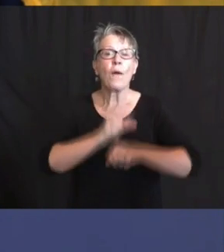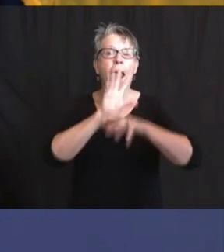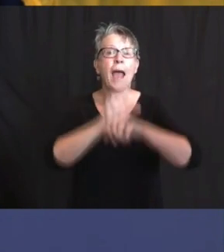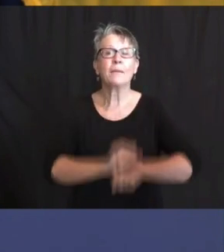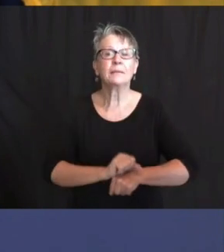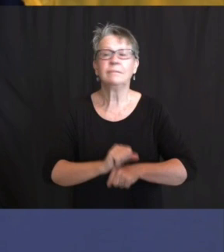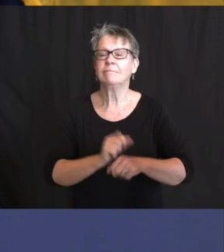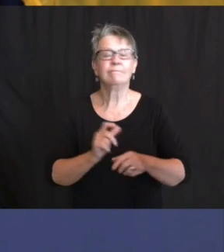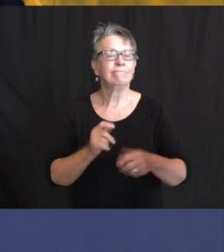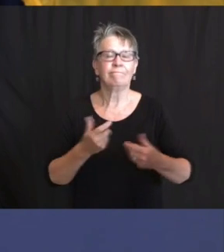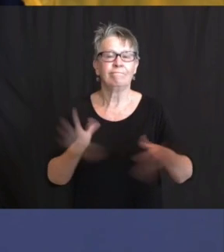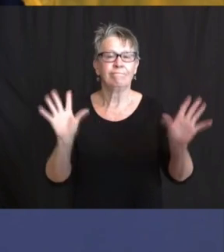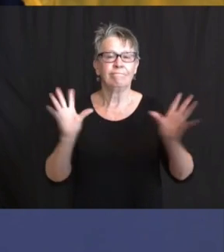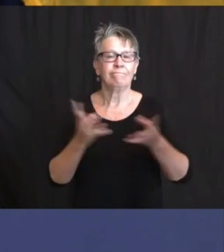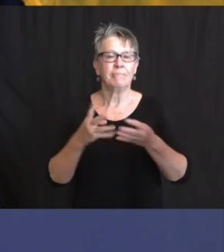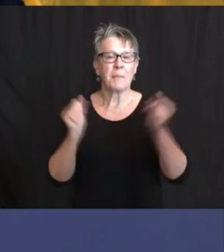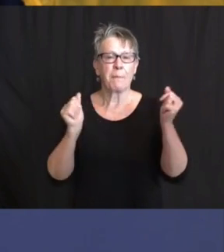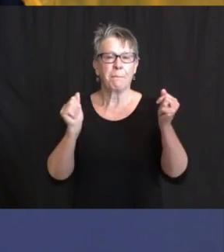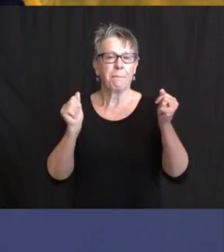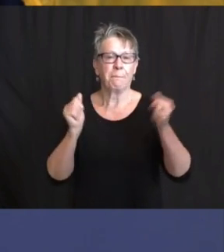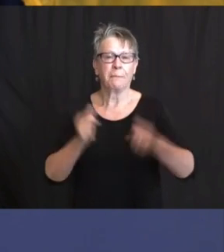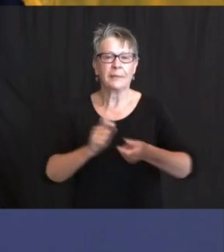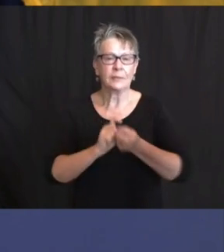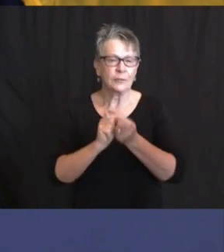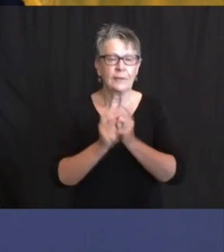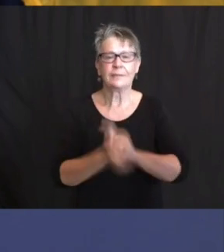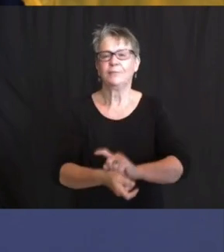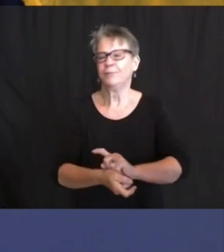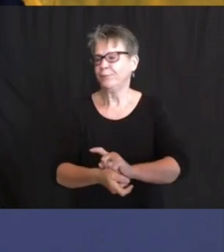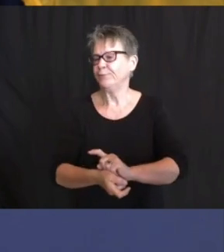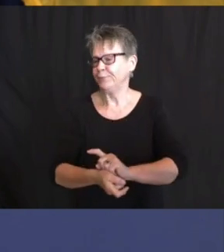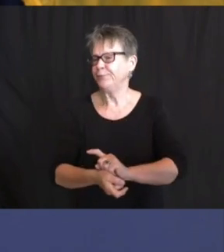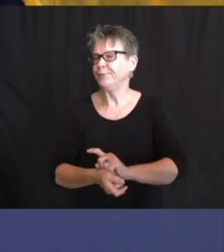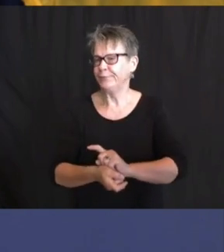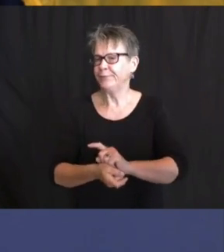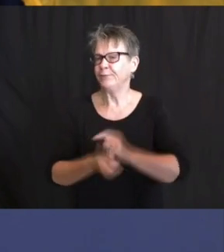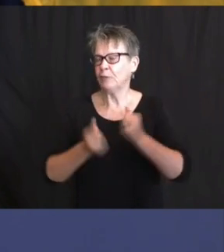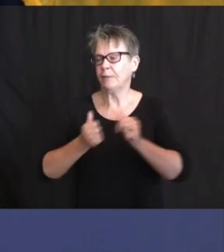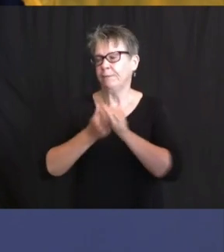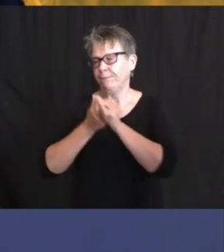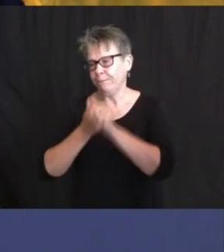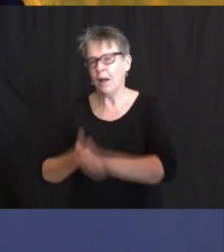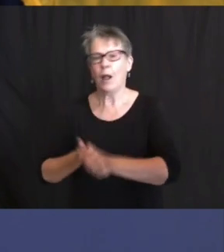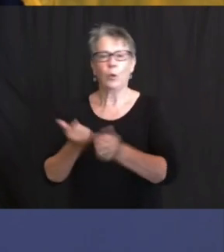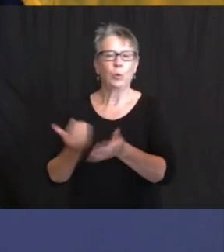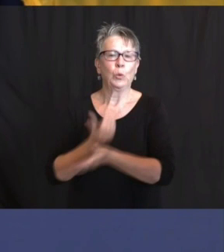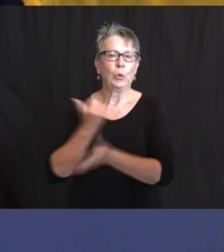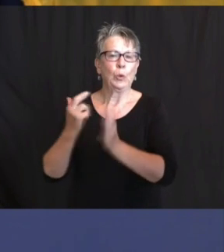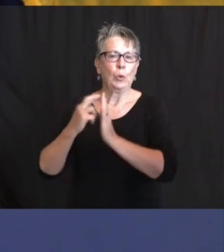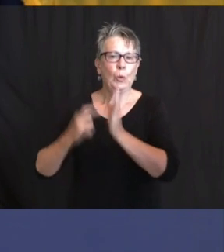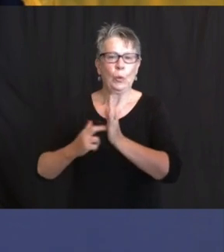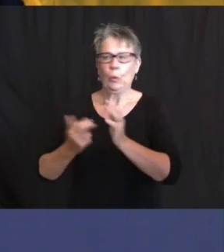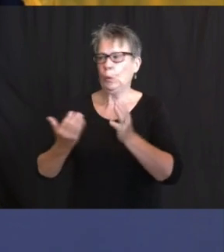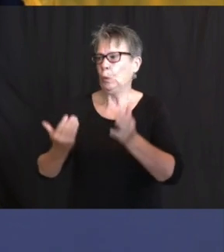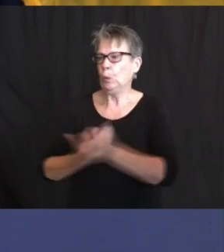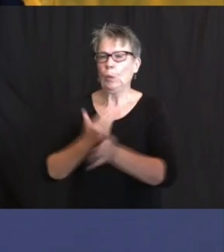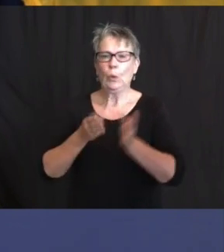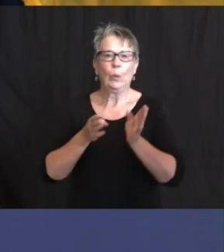that. Secondly, there was an extremely good article in the Wall Street Journal today, which really delves in that crazy